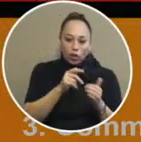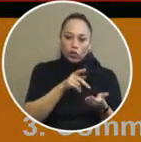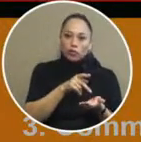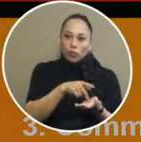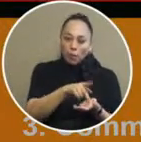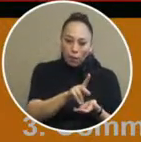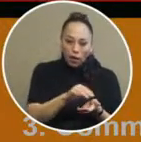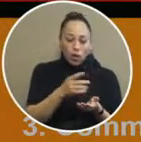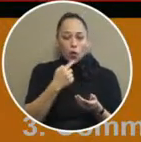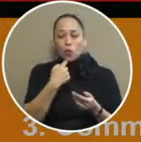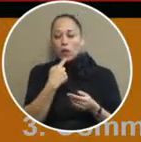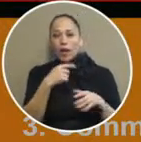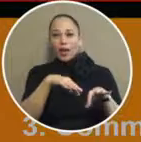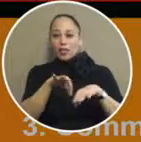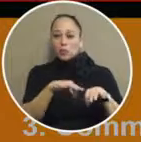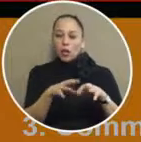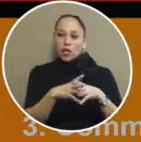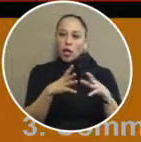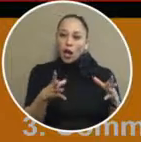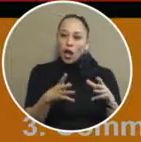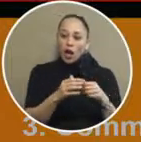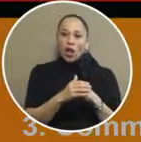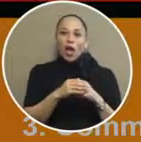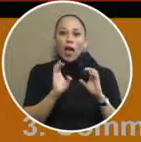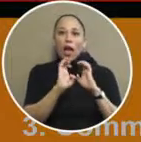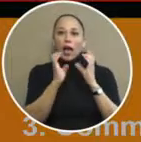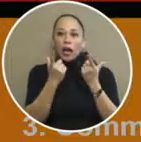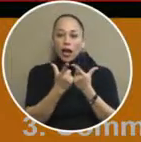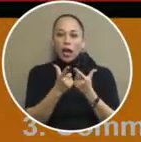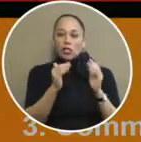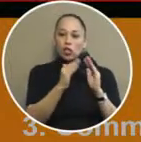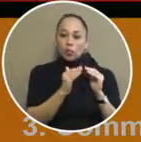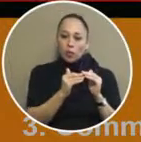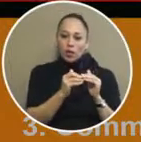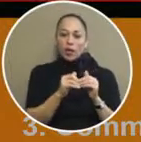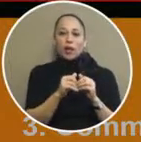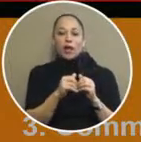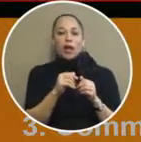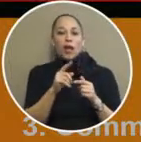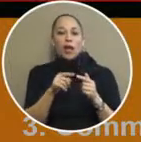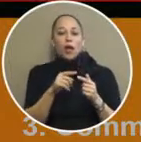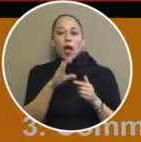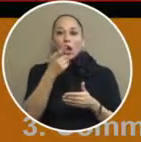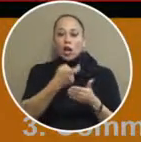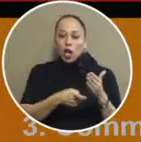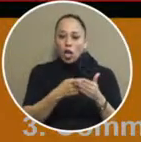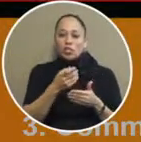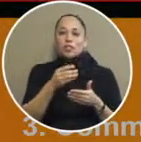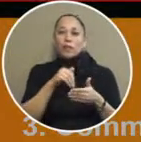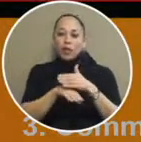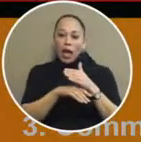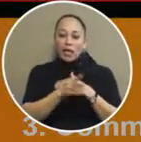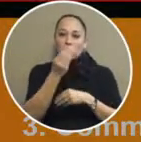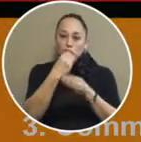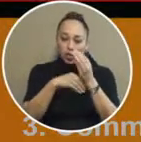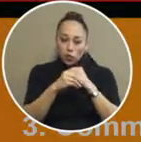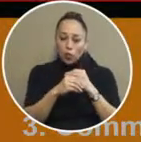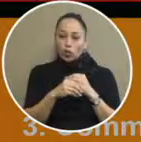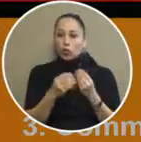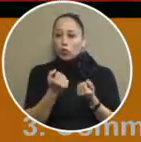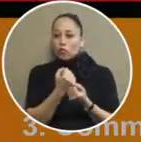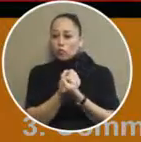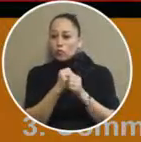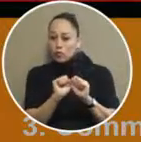speak to many times in council chambers, utility cost burden, access to food and food